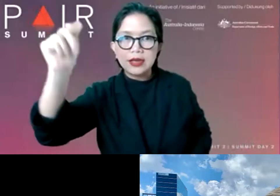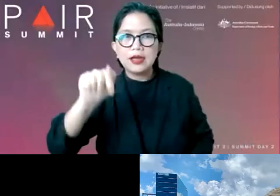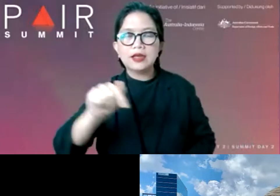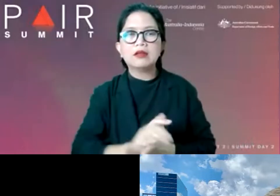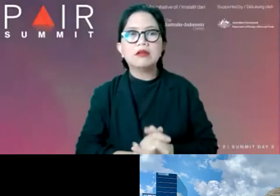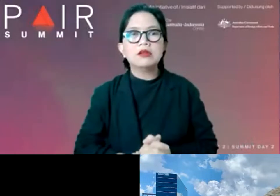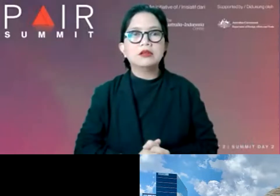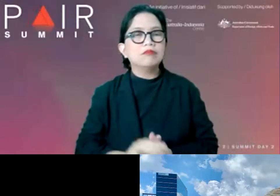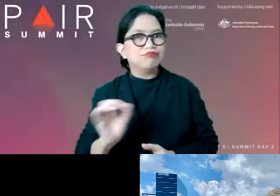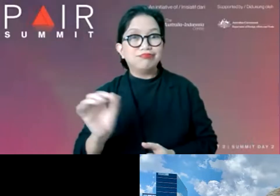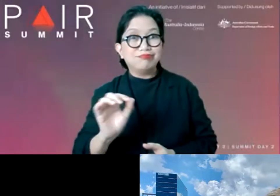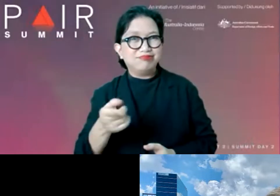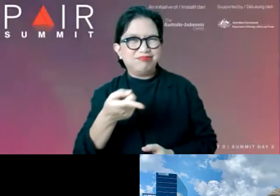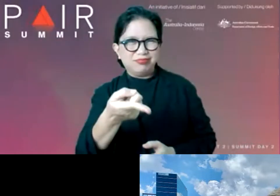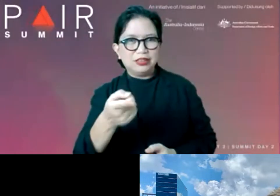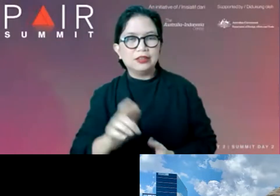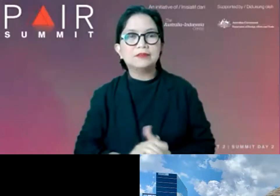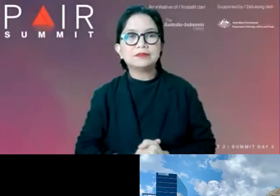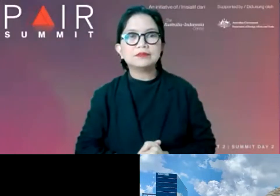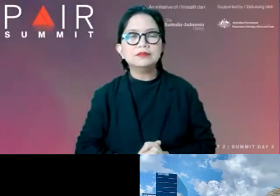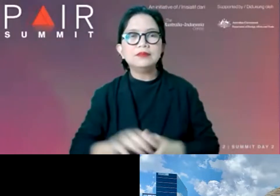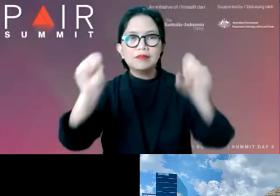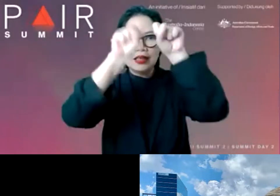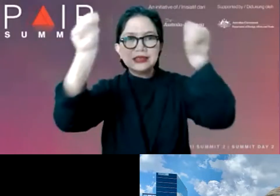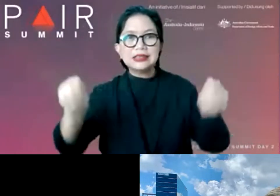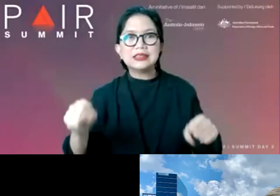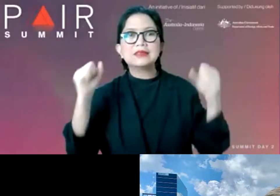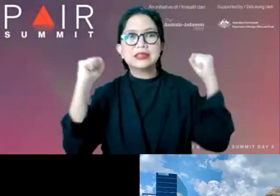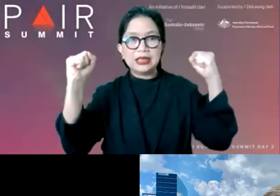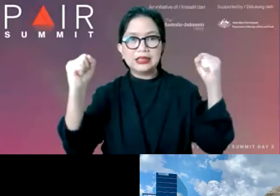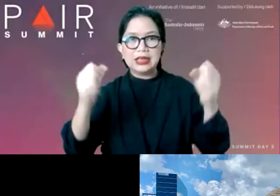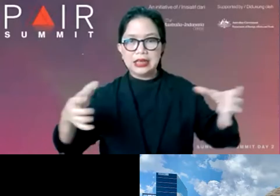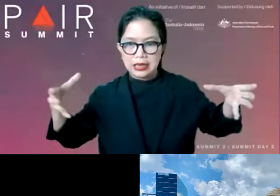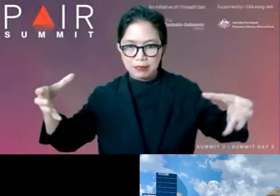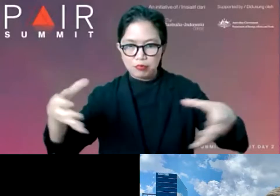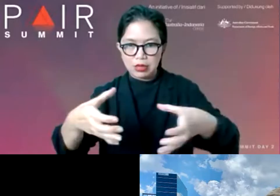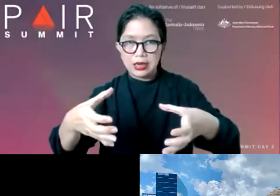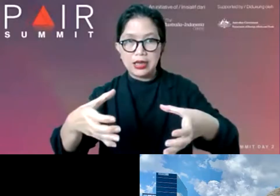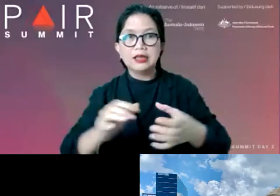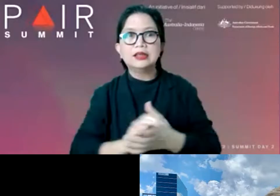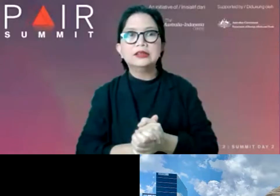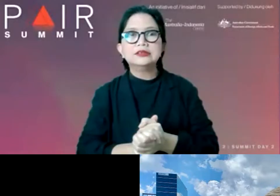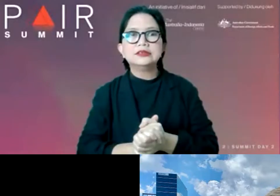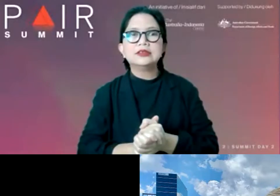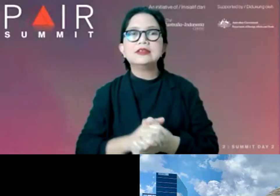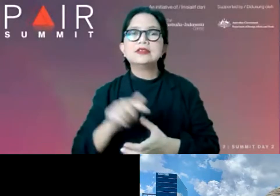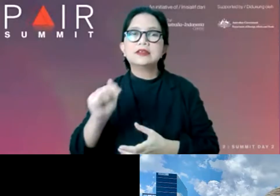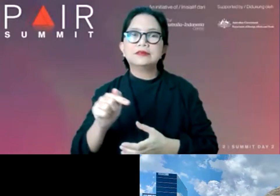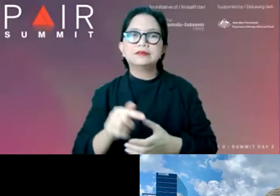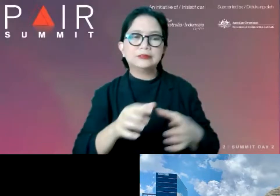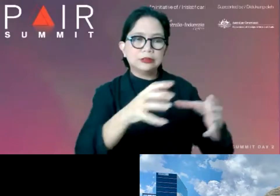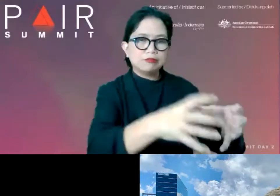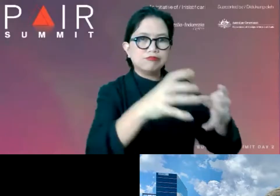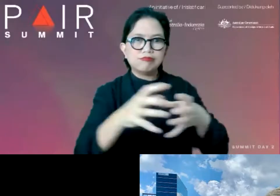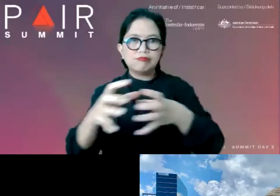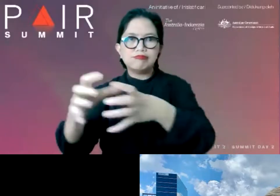like. And Petra touched on the challenges to do with different levels of government. Of